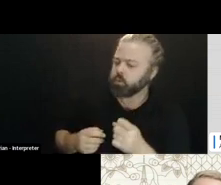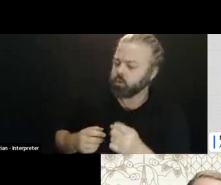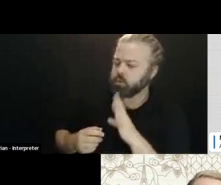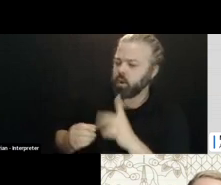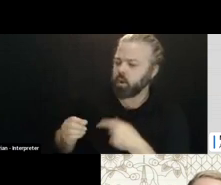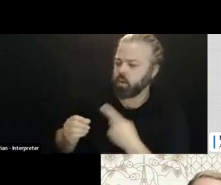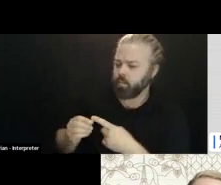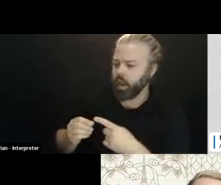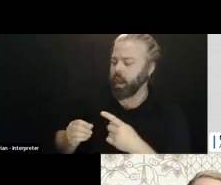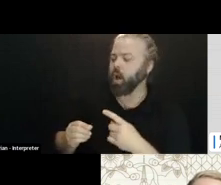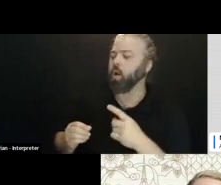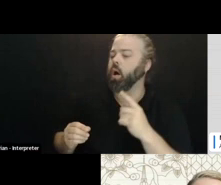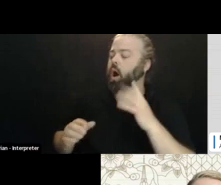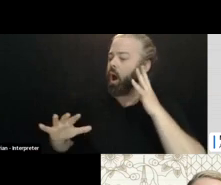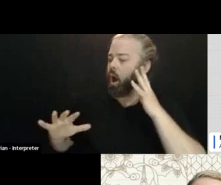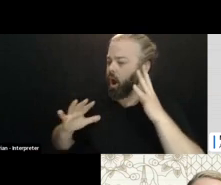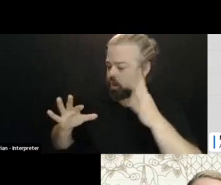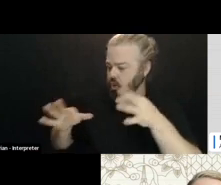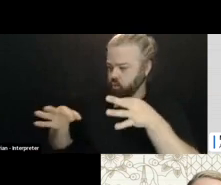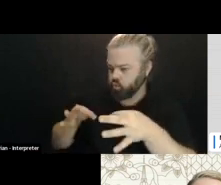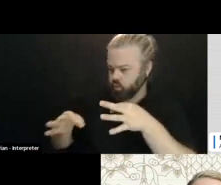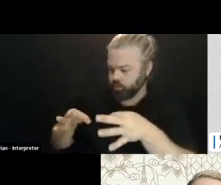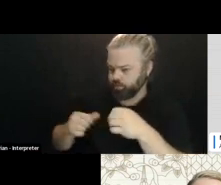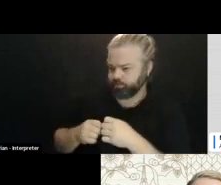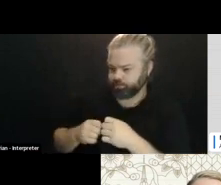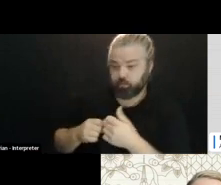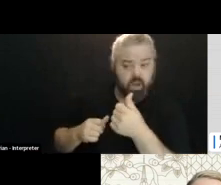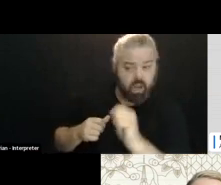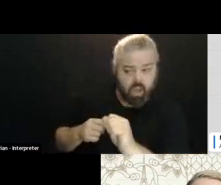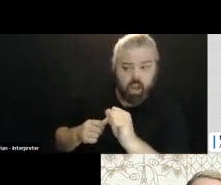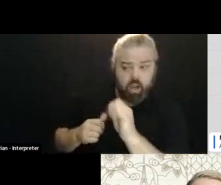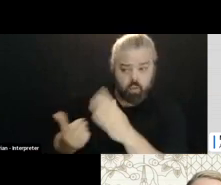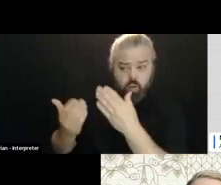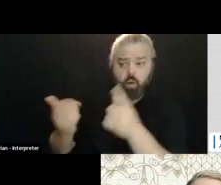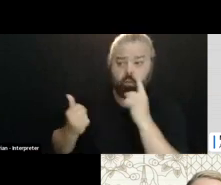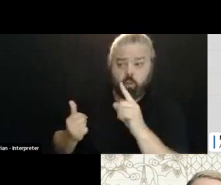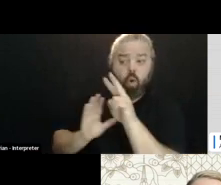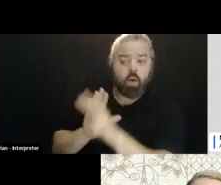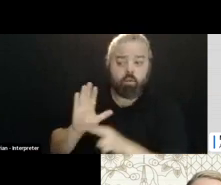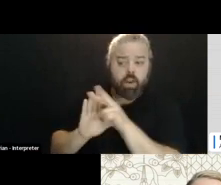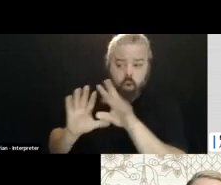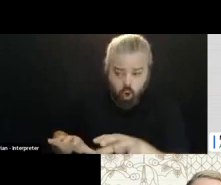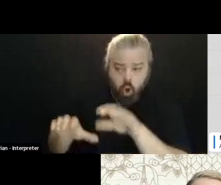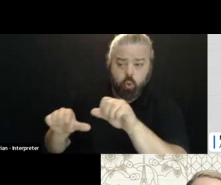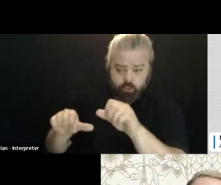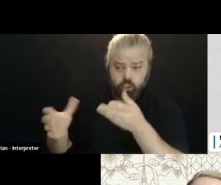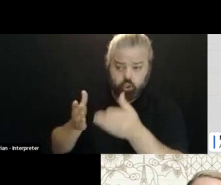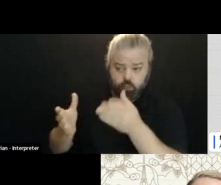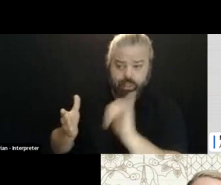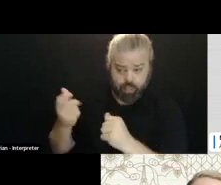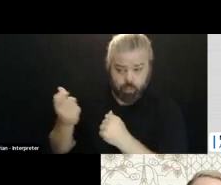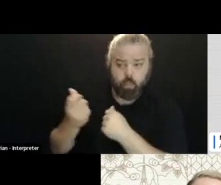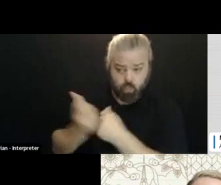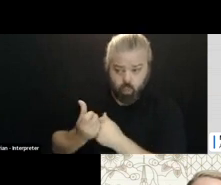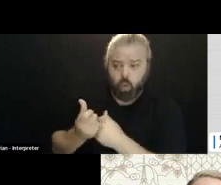audio description. It says, any recommendations for video hosting services that support audio descriptions? And I'm not